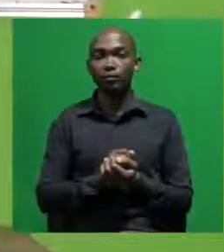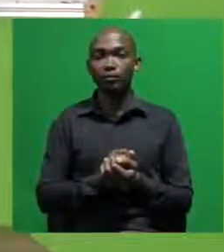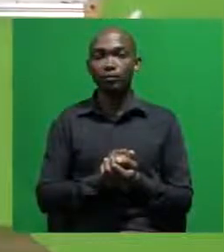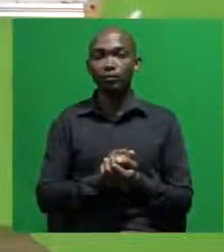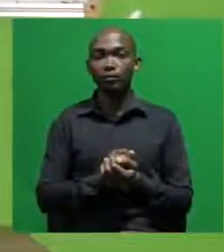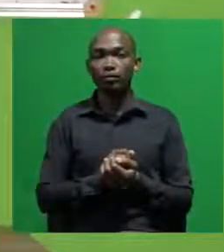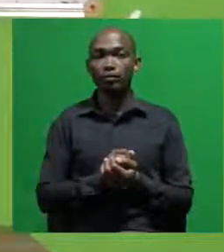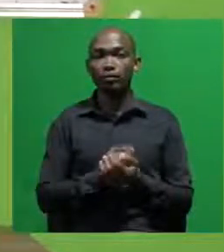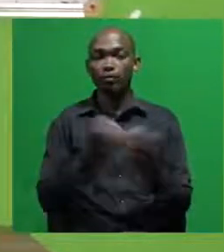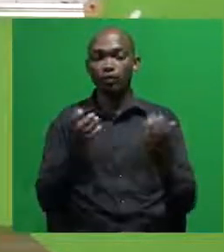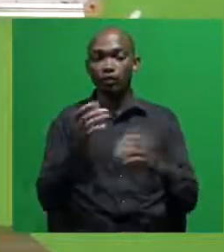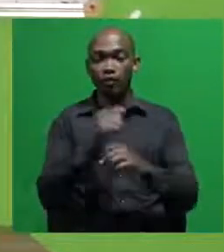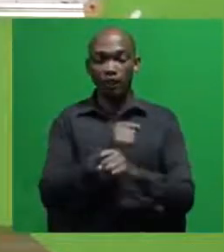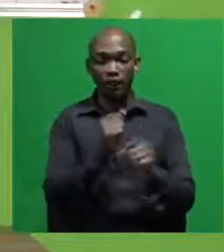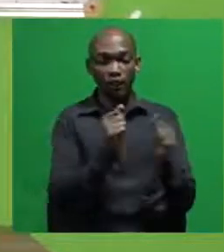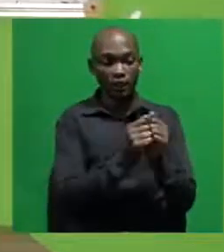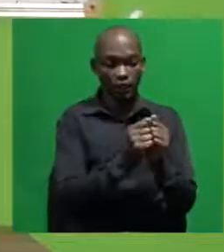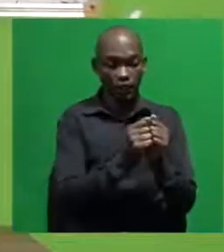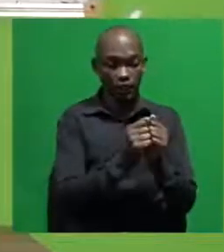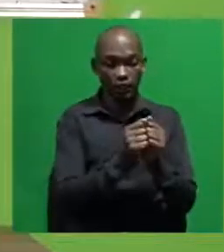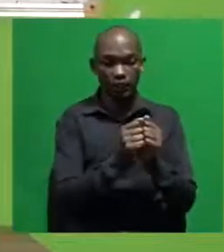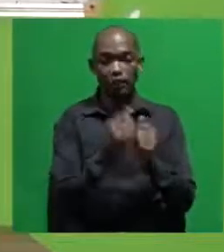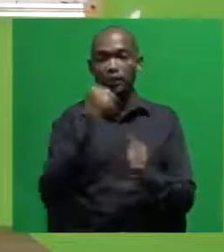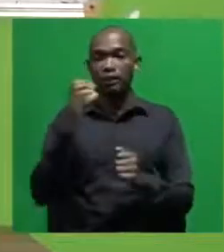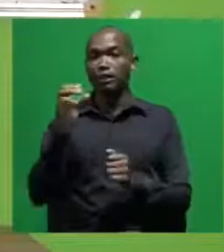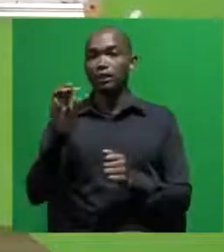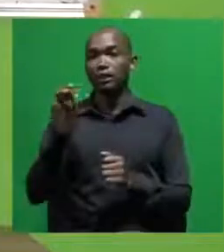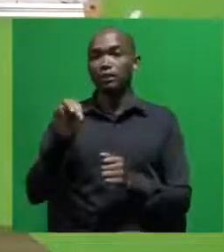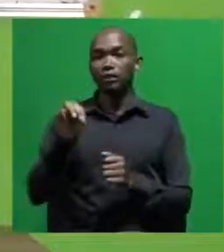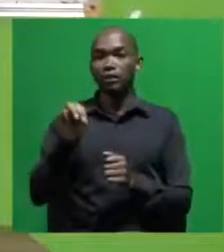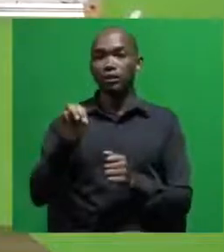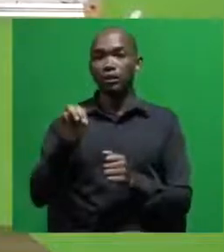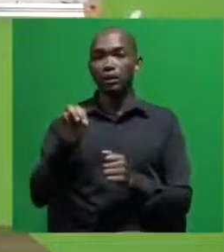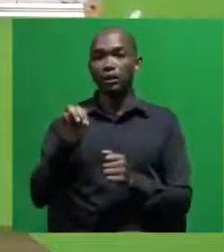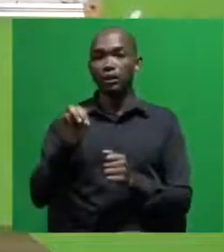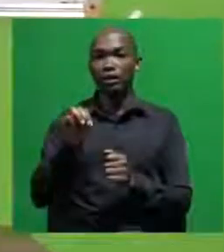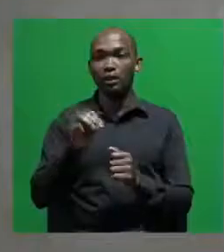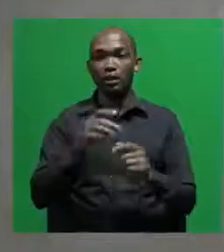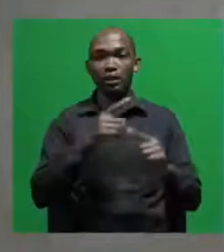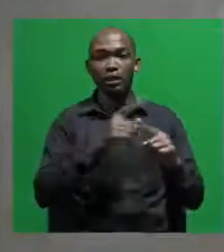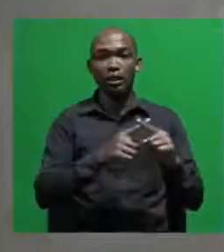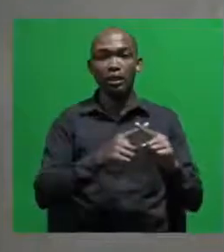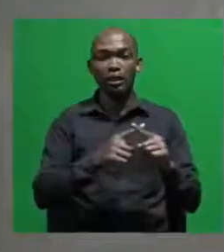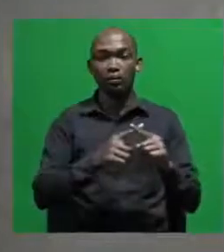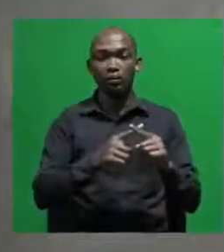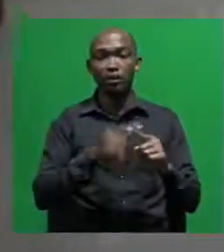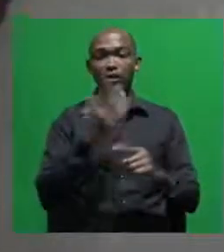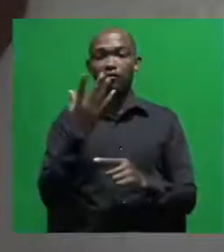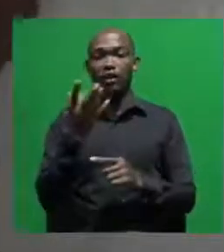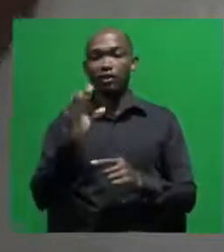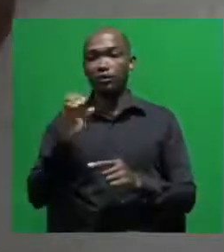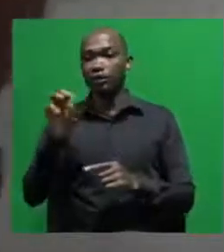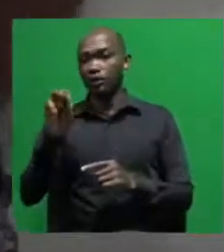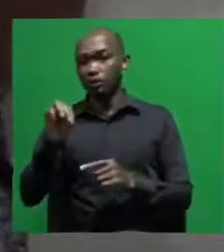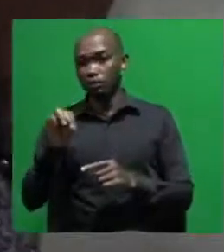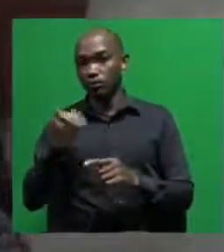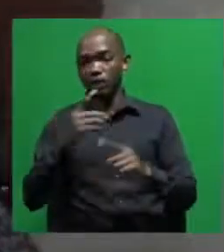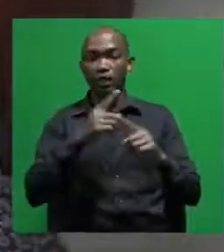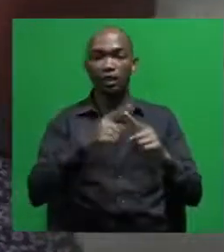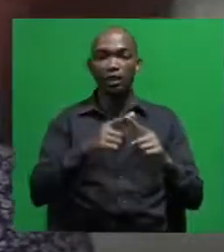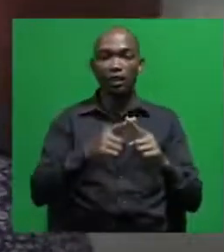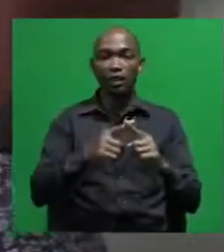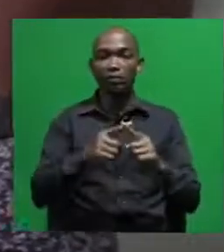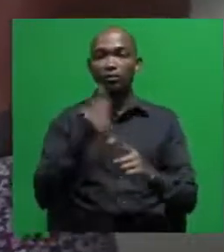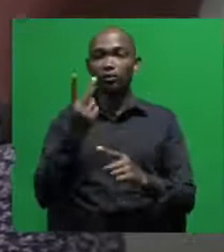take 10 centimeter times 5 centimeter times